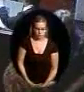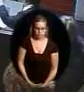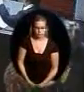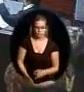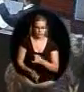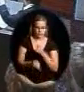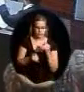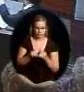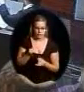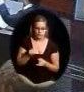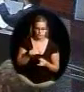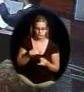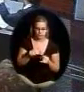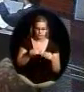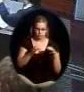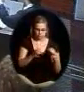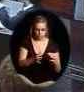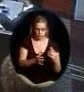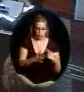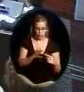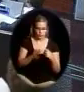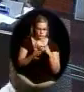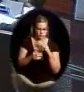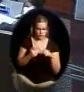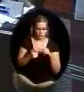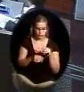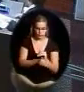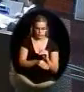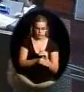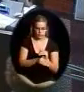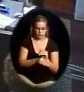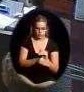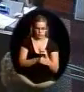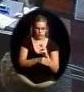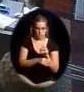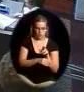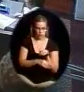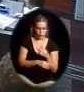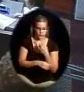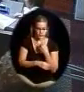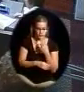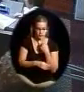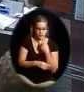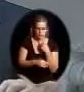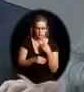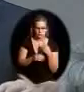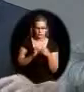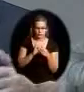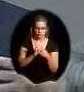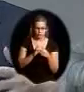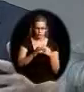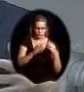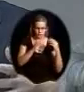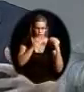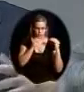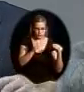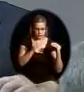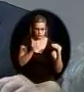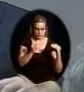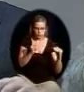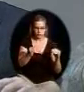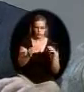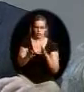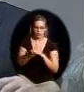The final chunk of what we're going to be talking about tonight, as Mary mentioned, is to highlight teaching and learning